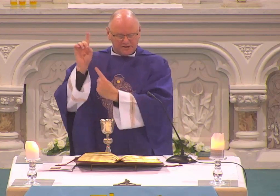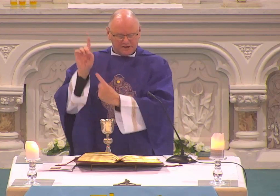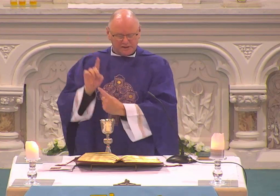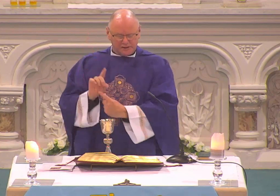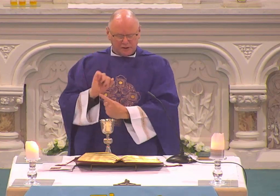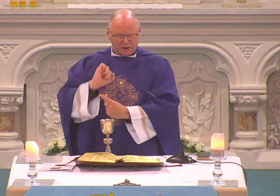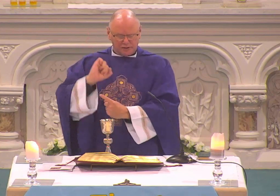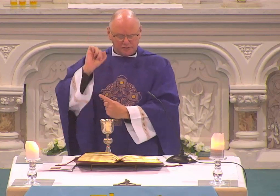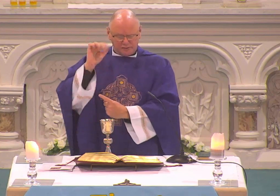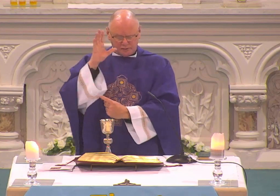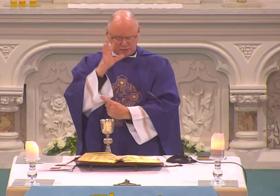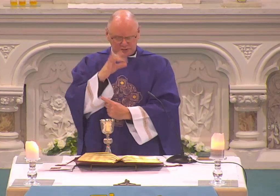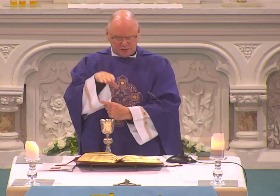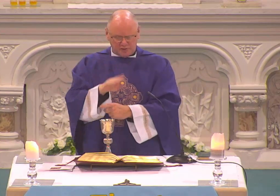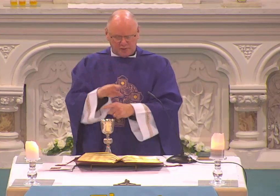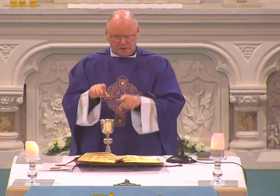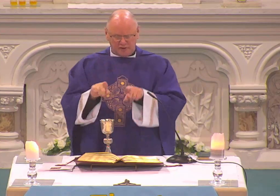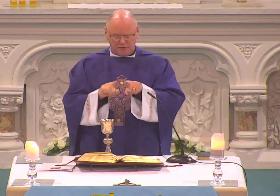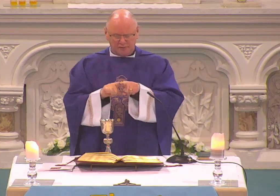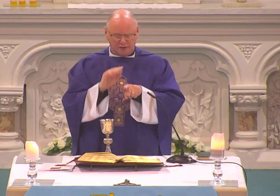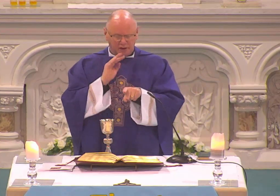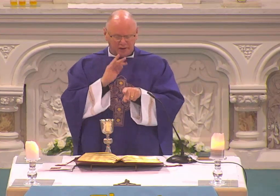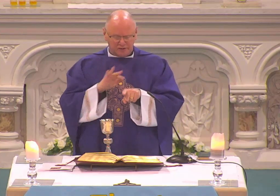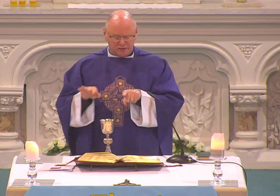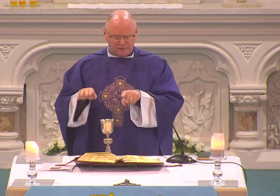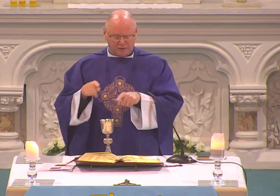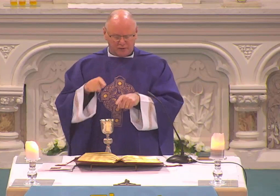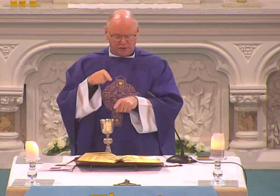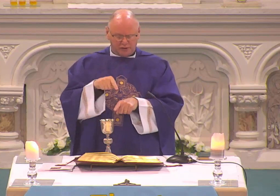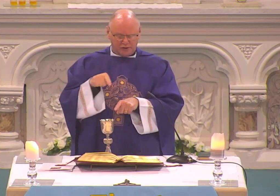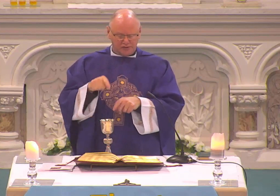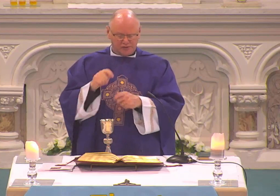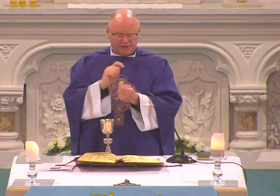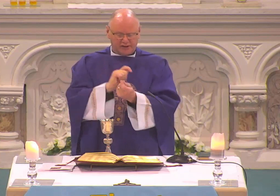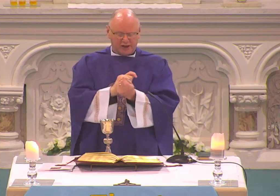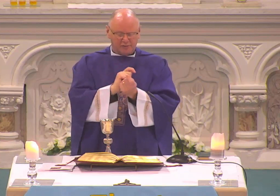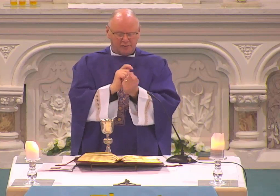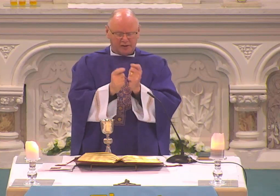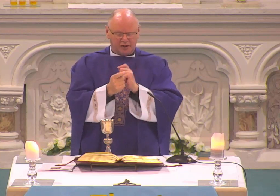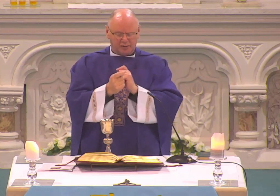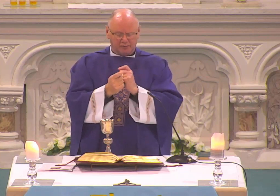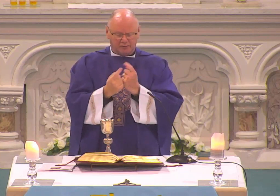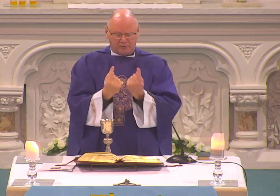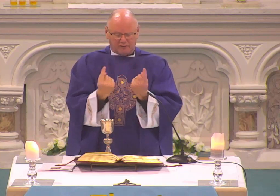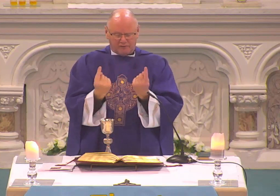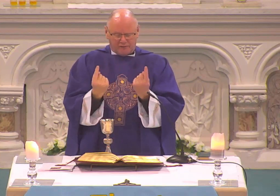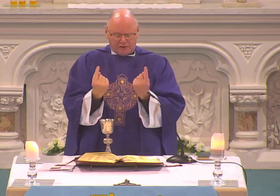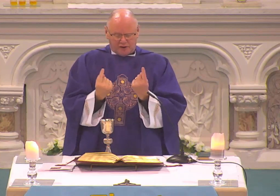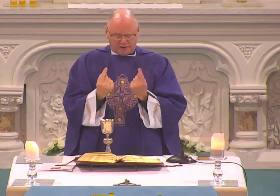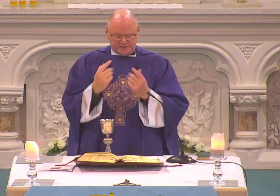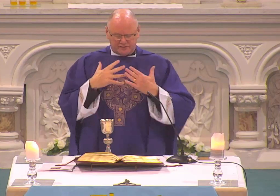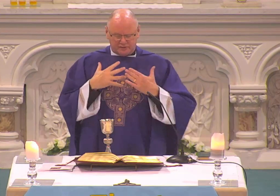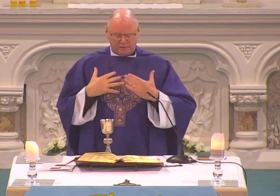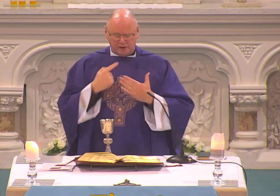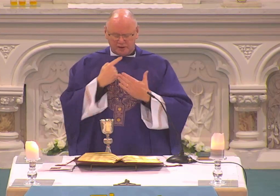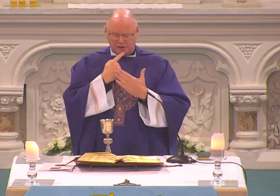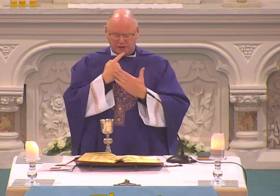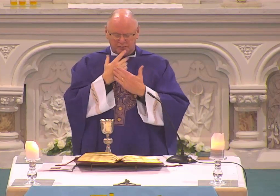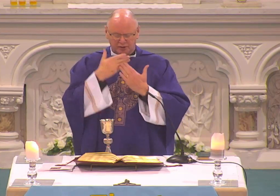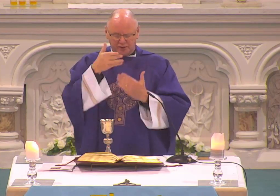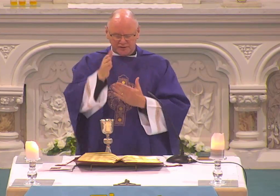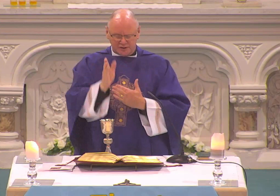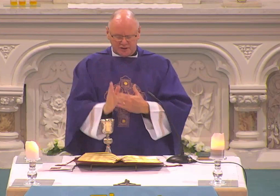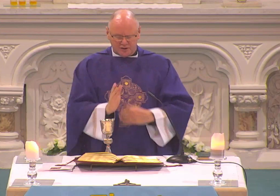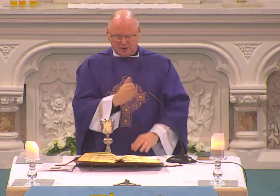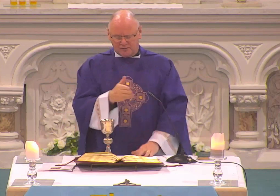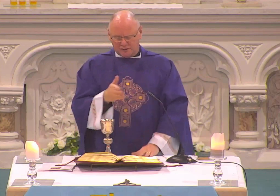by sending down your Spirit upon them like the dewfall, so that they may become for us the body and